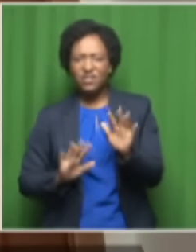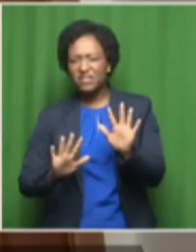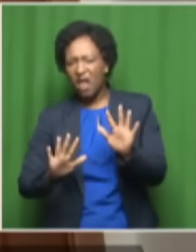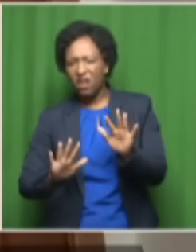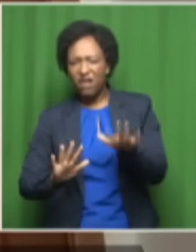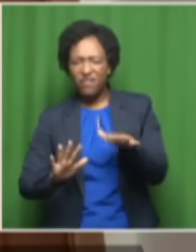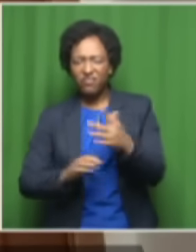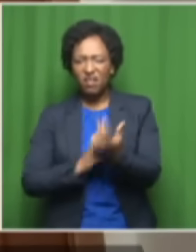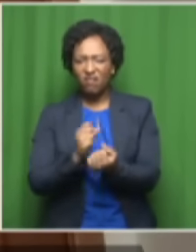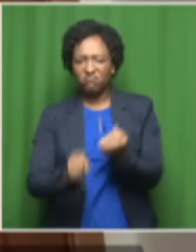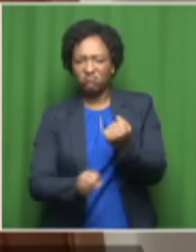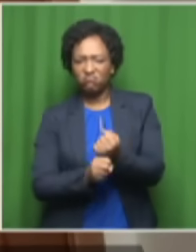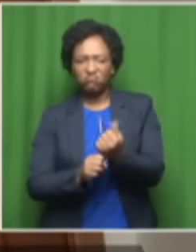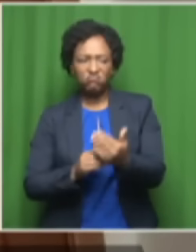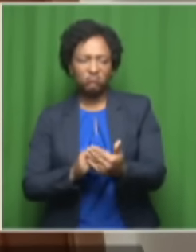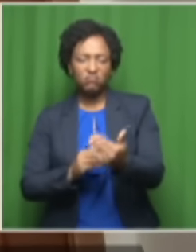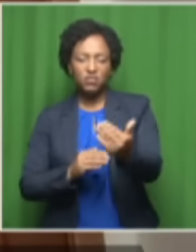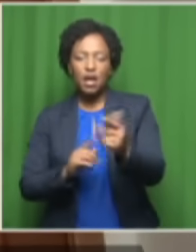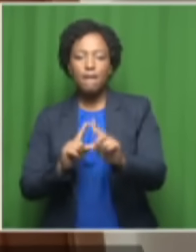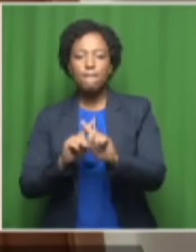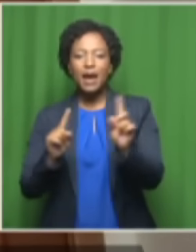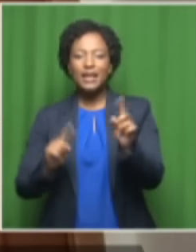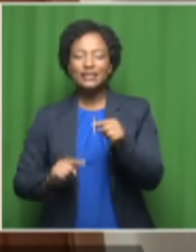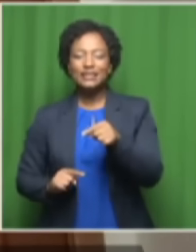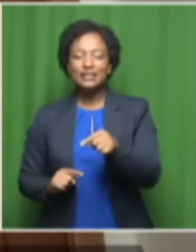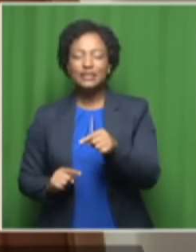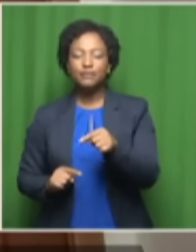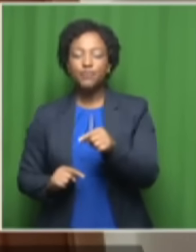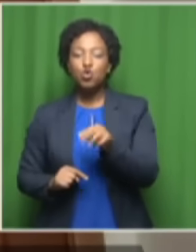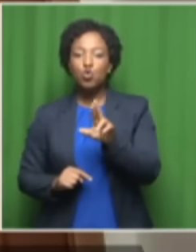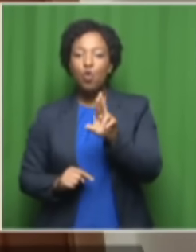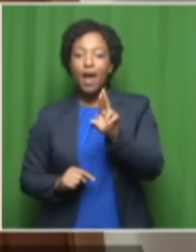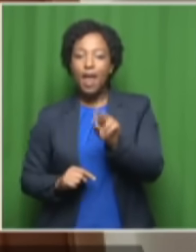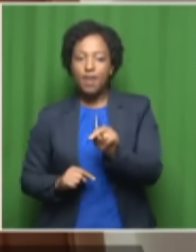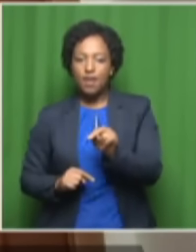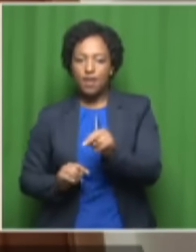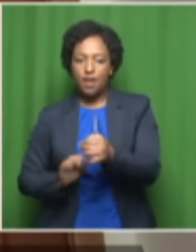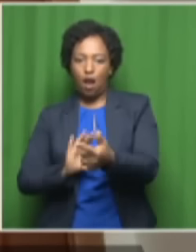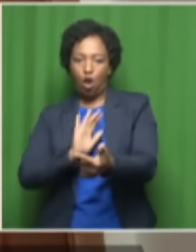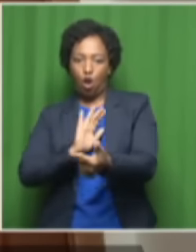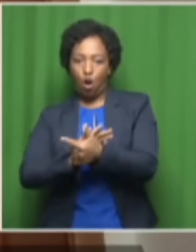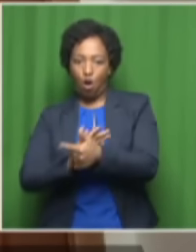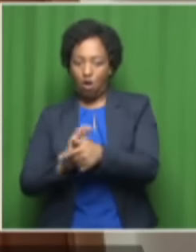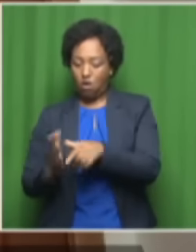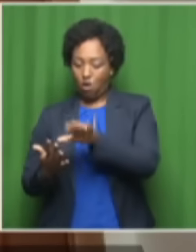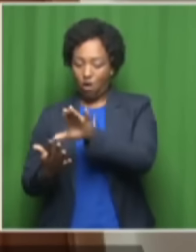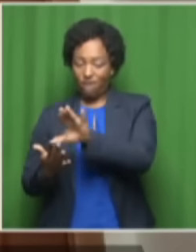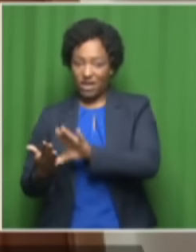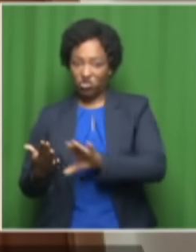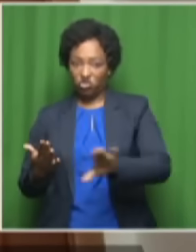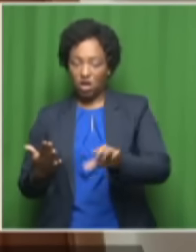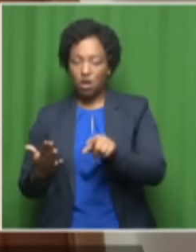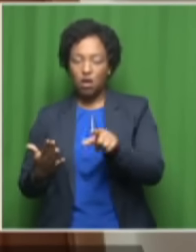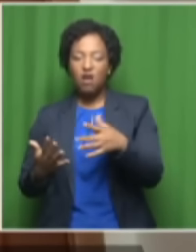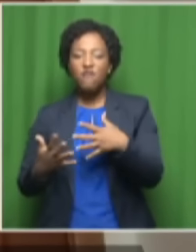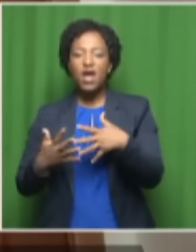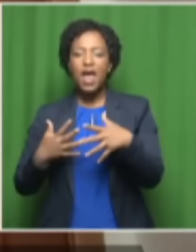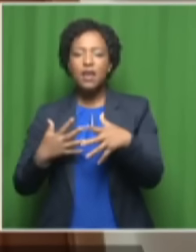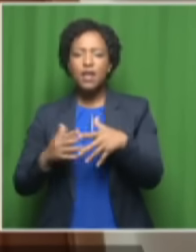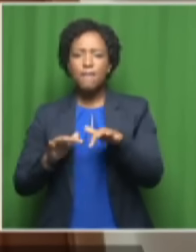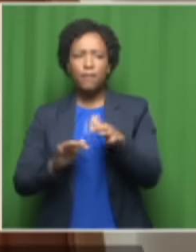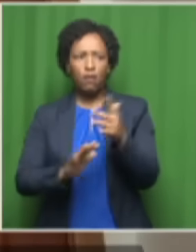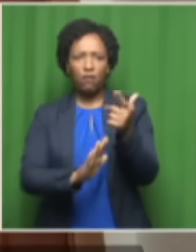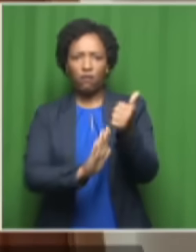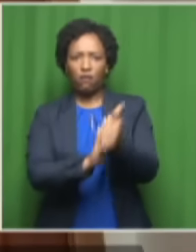then would be dissolved. The point about the Genocide Convention was supposed to prevent anything like the Holocaust happening